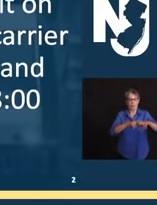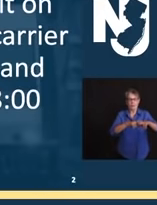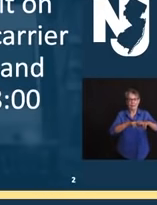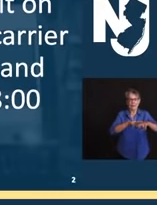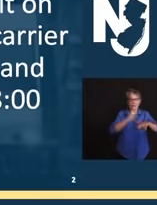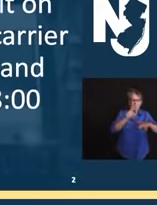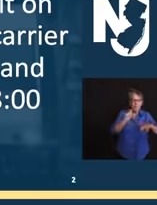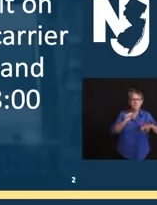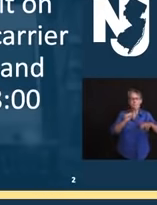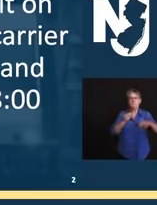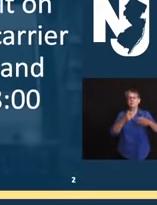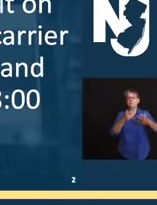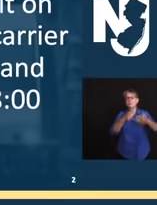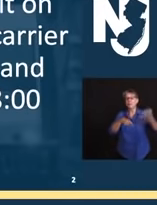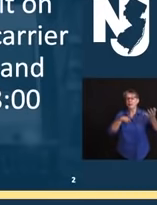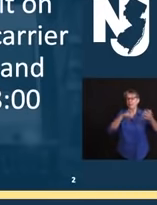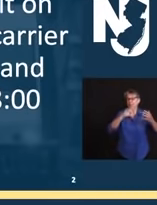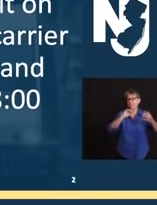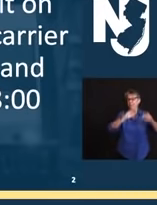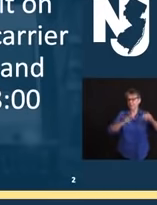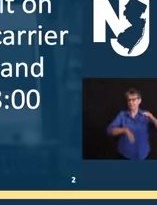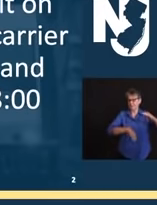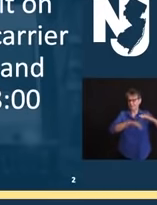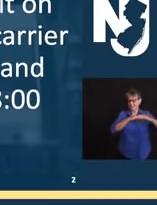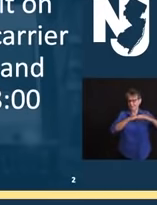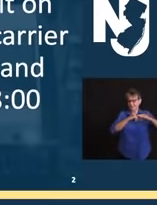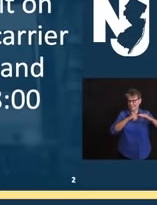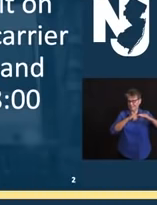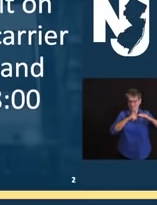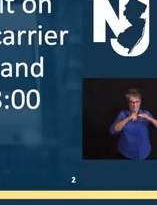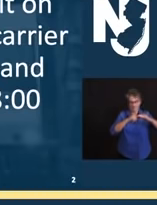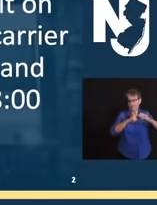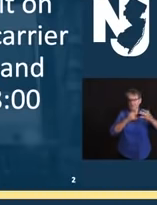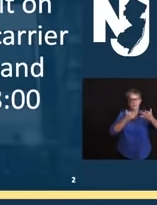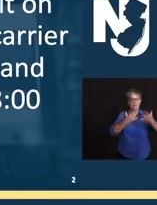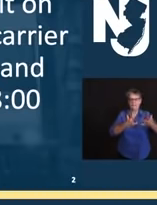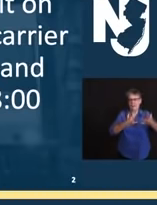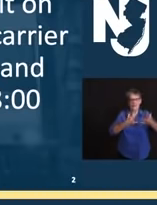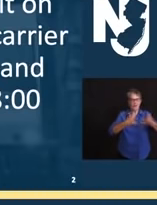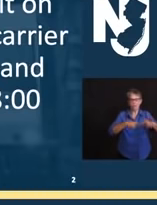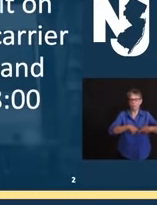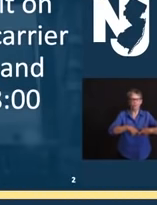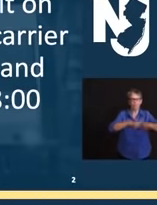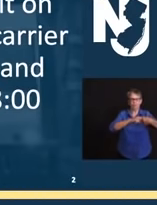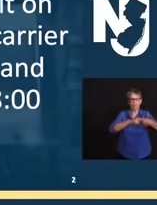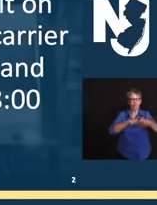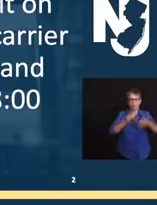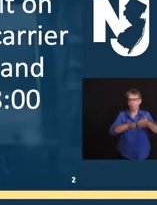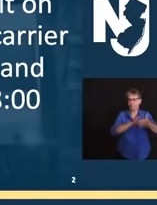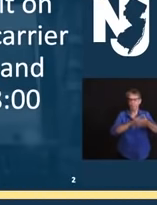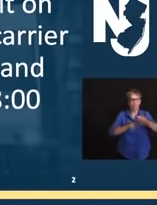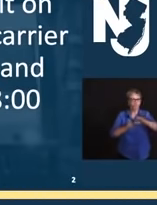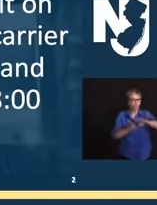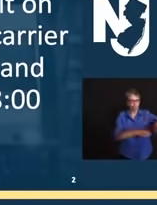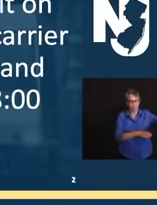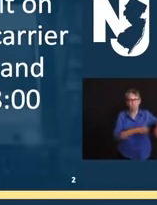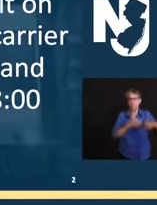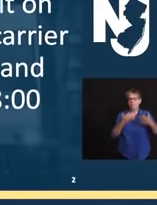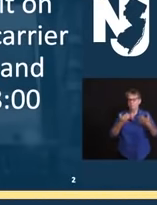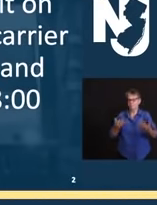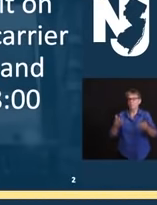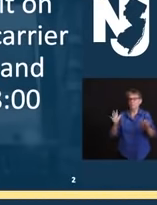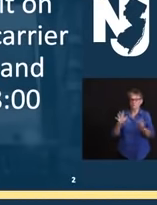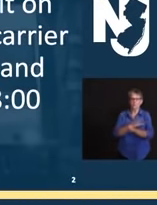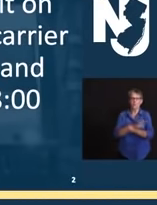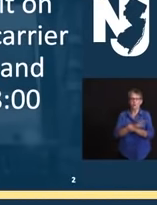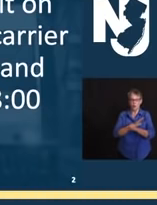rail vehicles, and access link vehicles effective 8 p.m. this Wednesday. As we